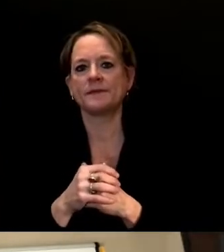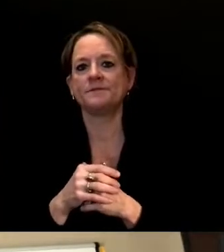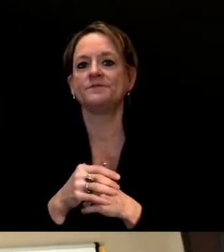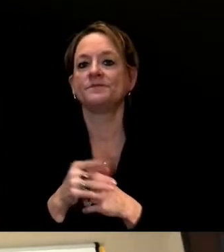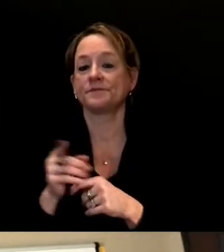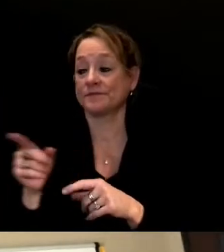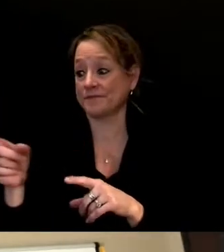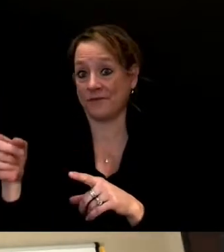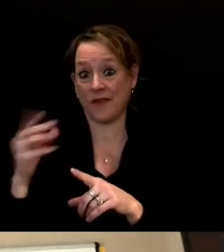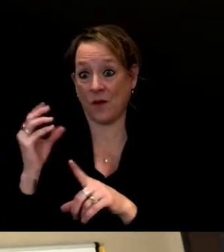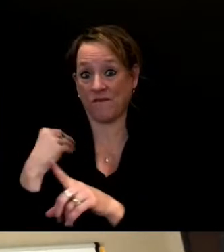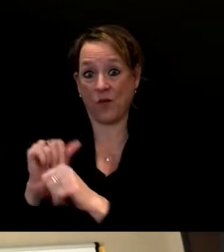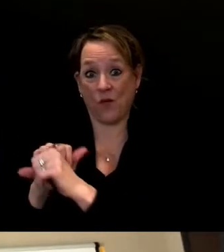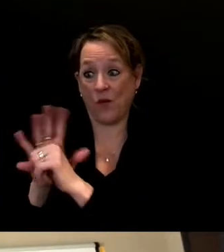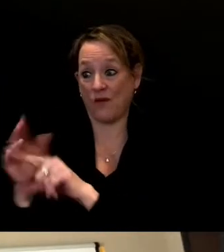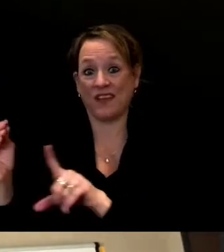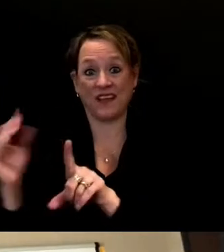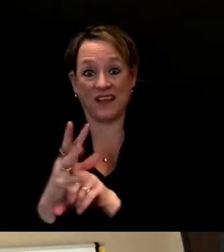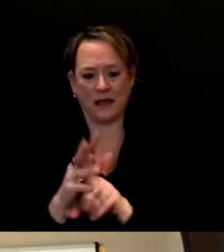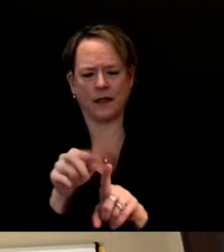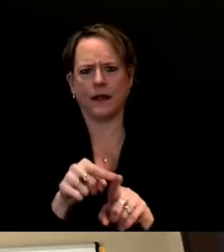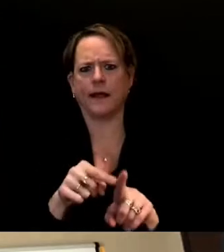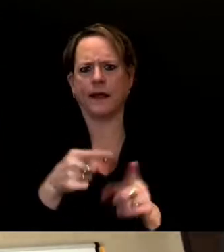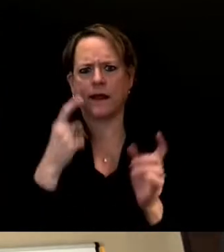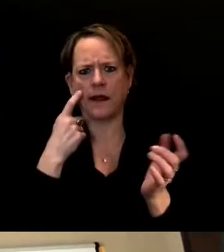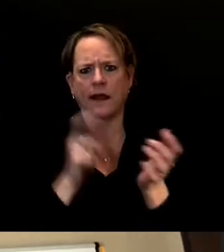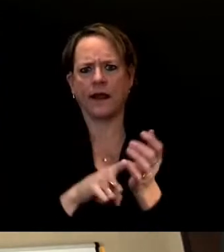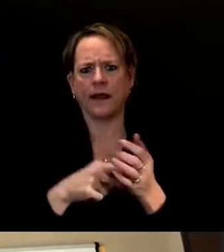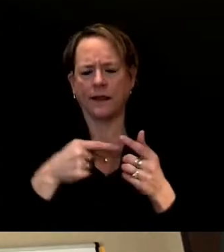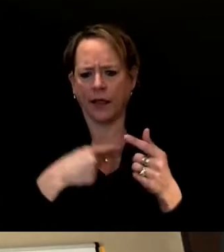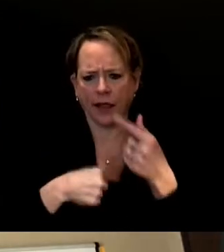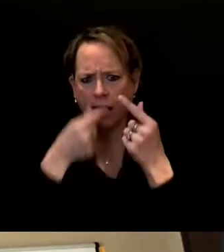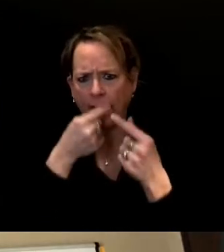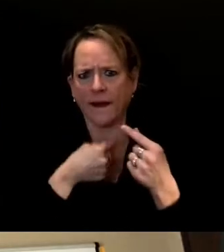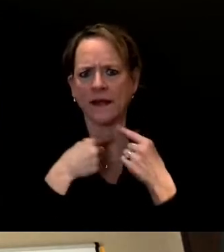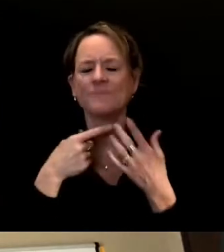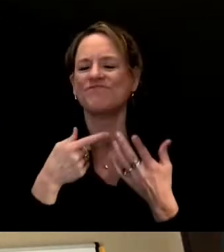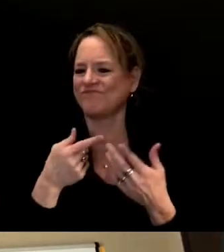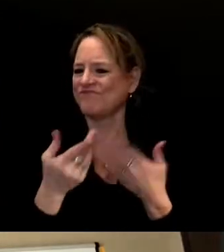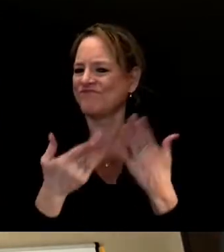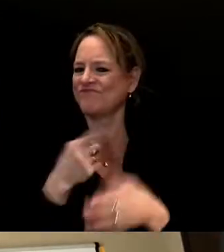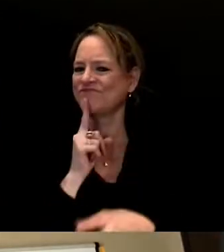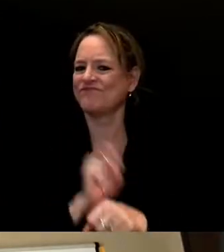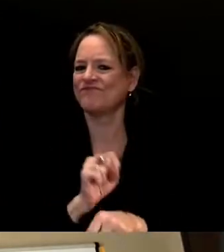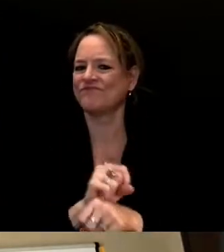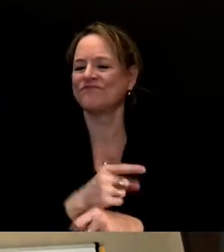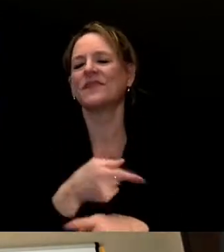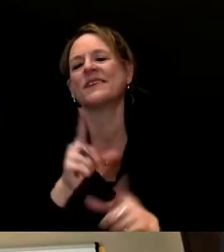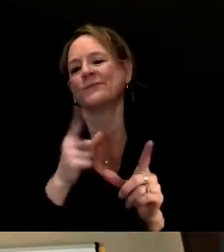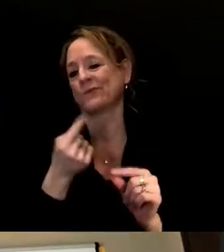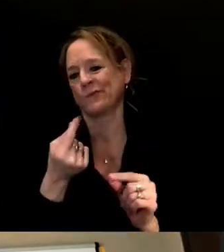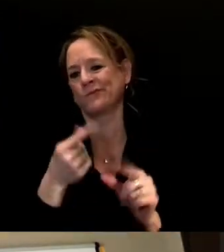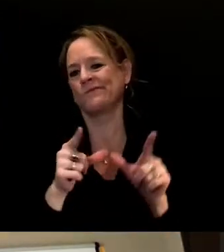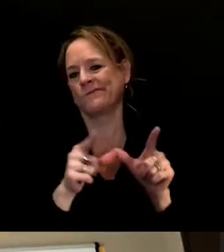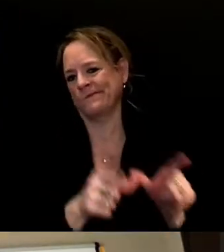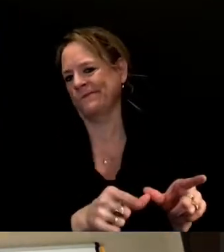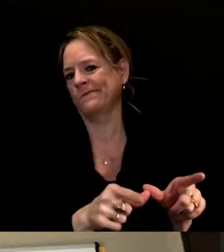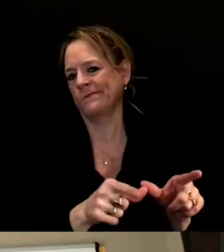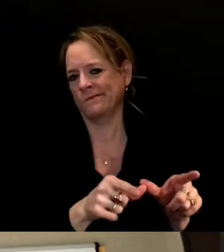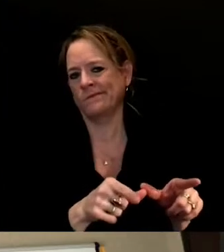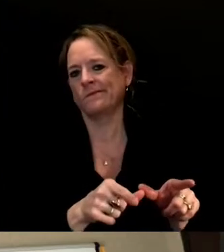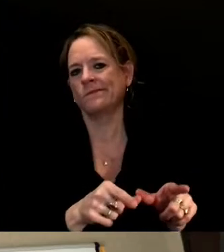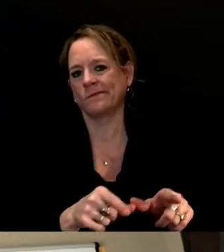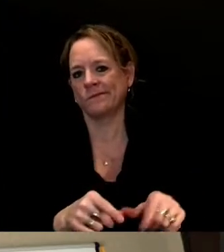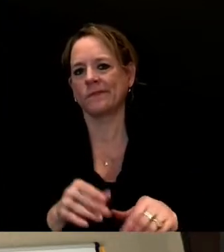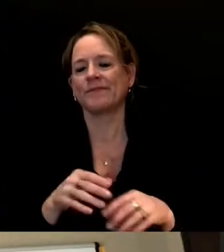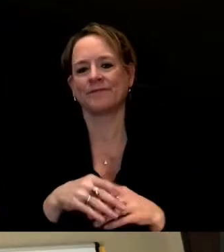consistent with COVID. And in those cases, we're comfortable giving the recommendations to isolate as if they had COVID without a test. So